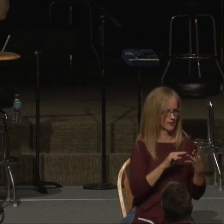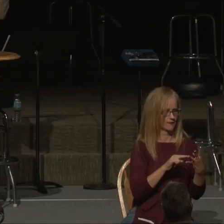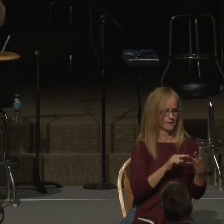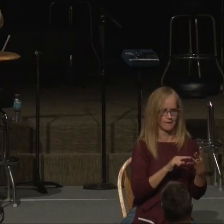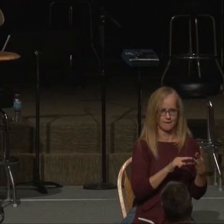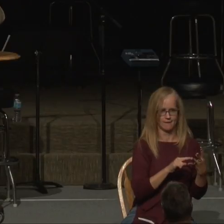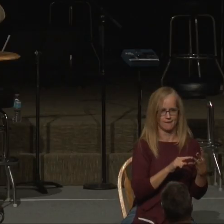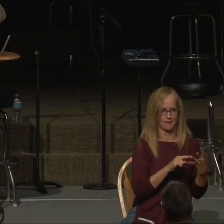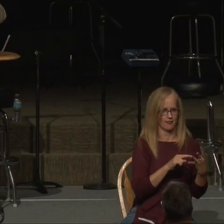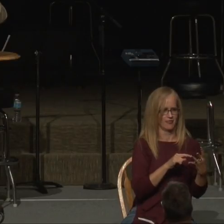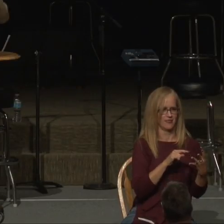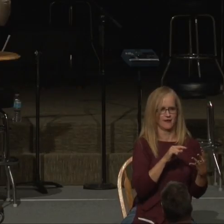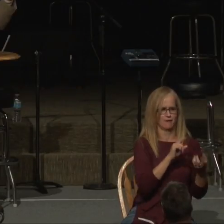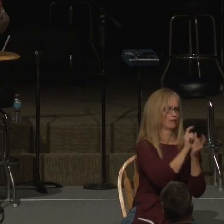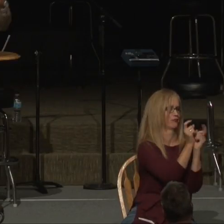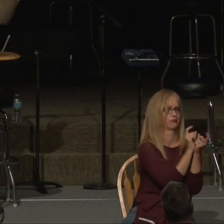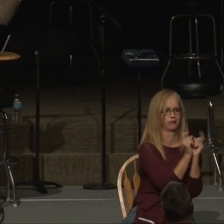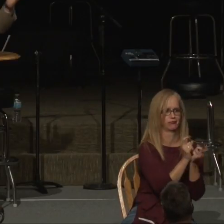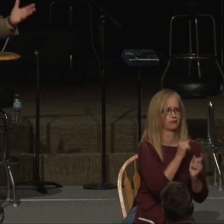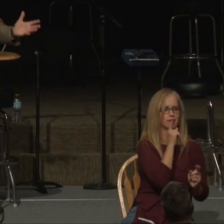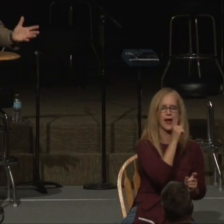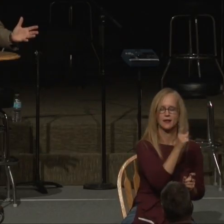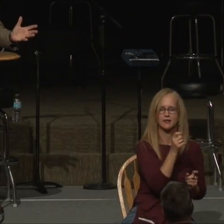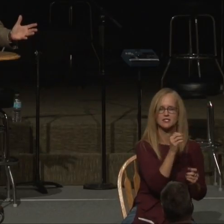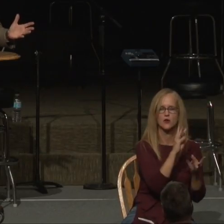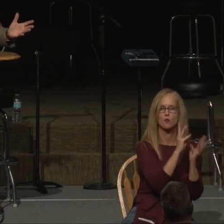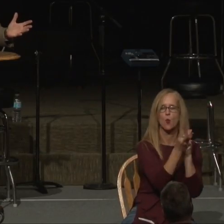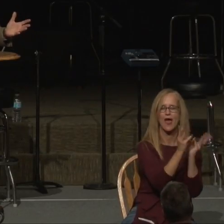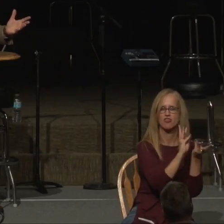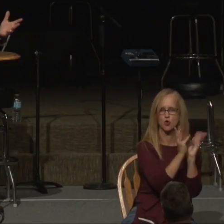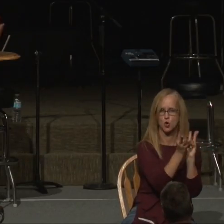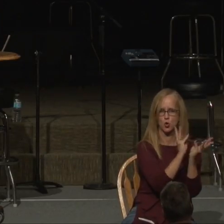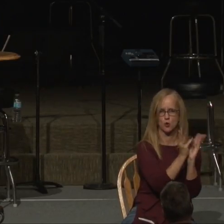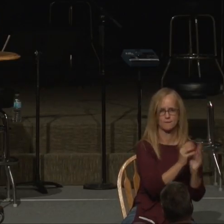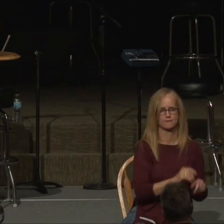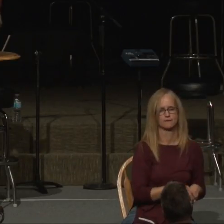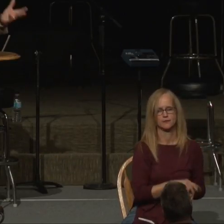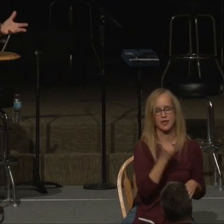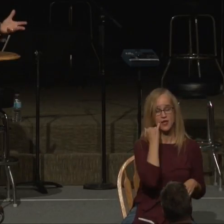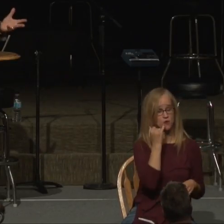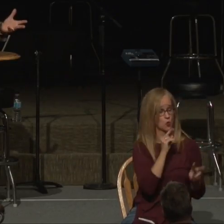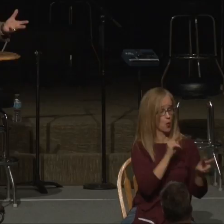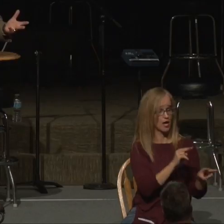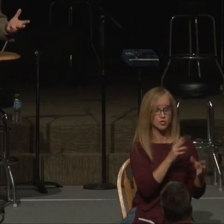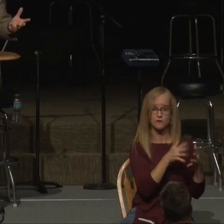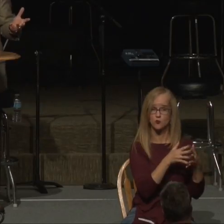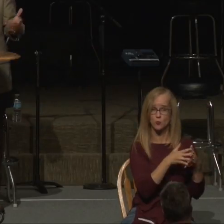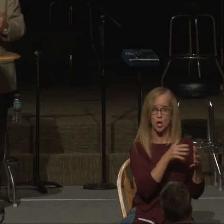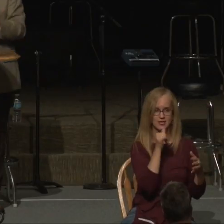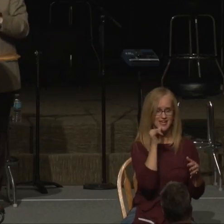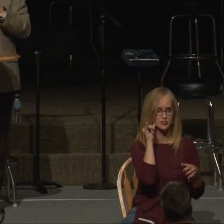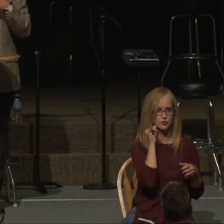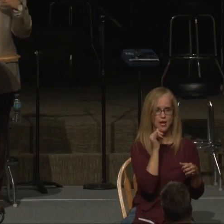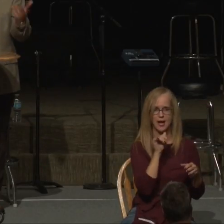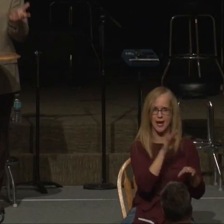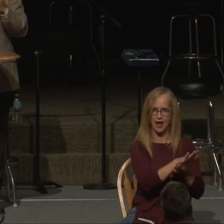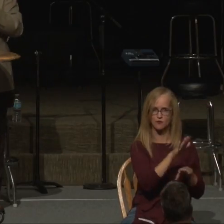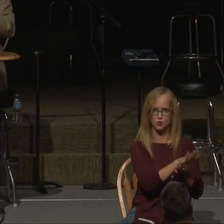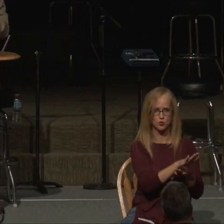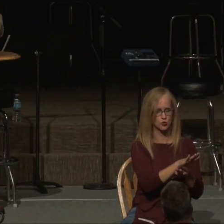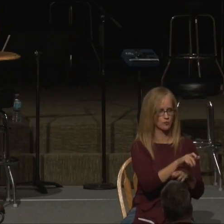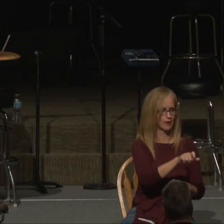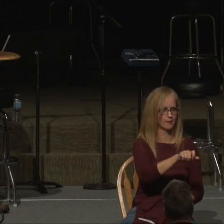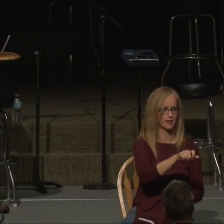the fickleness, the vacillating realities of weather. Right? If you were watching football yesterday afternoon, you might have been turning back